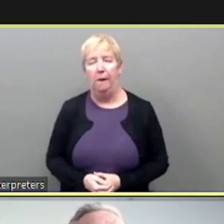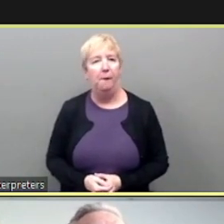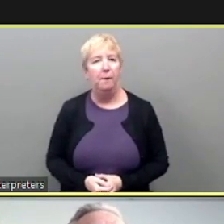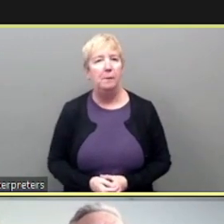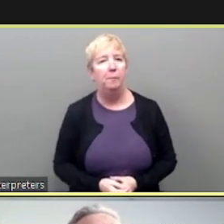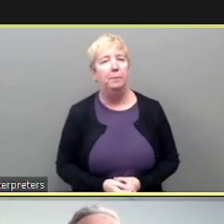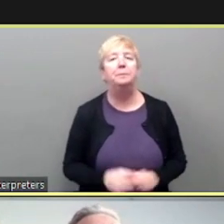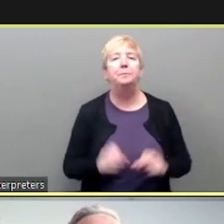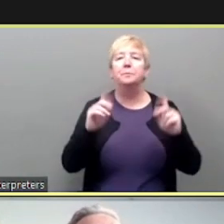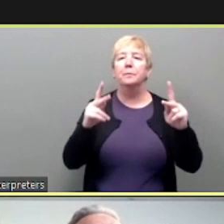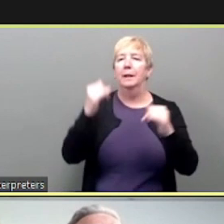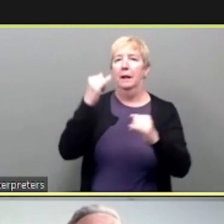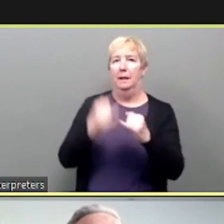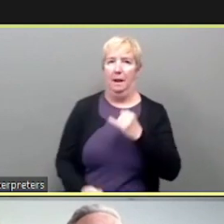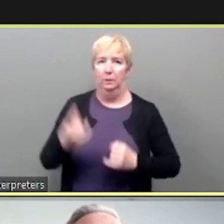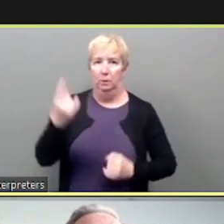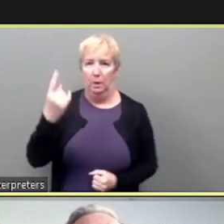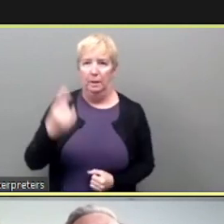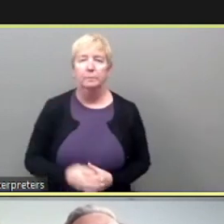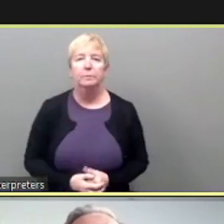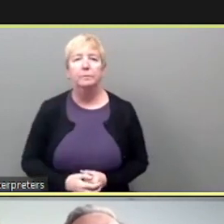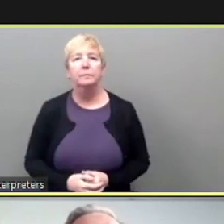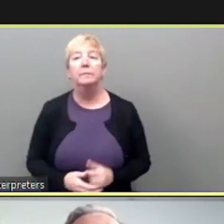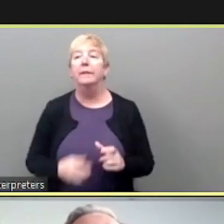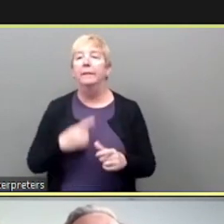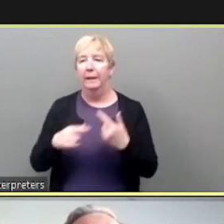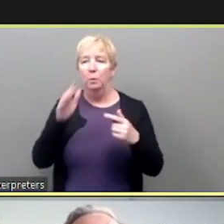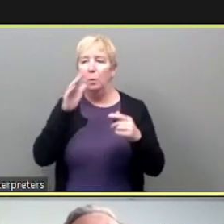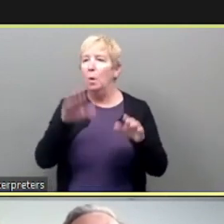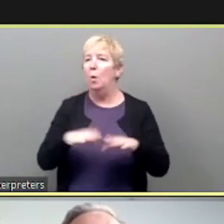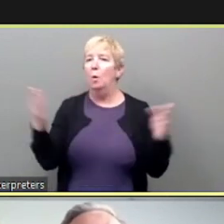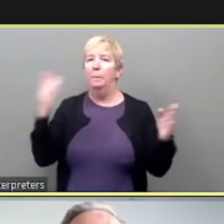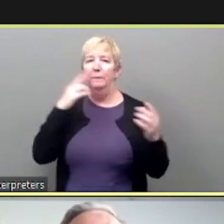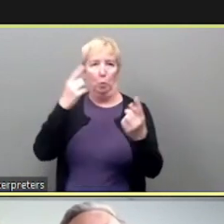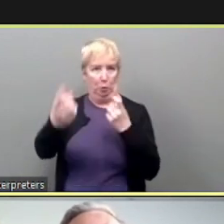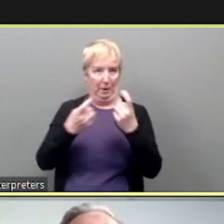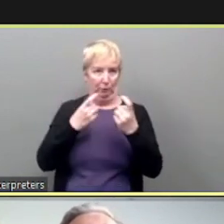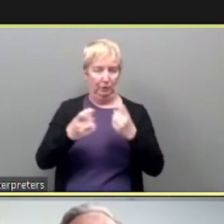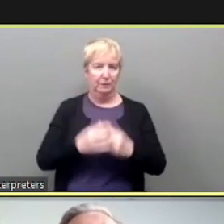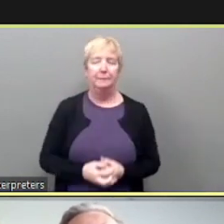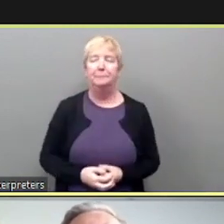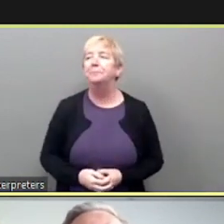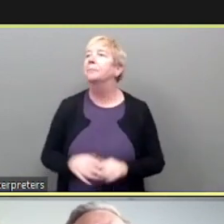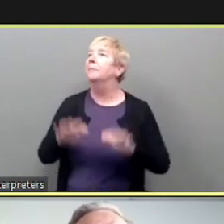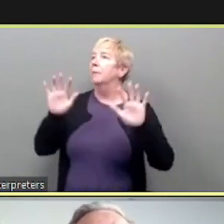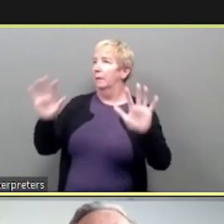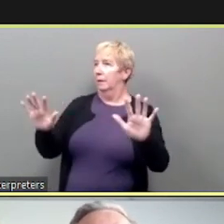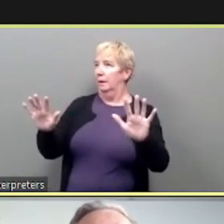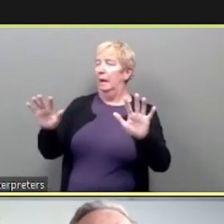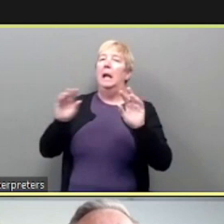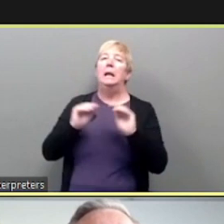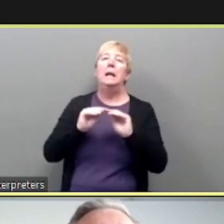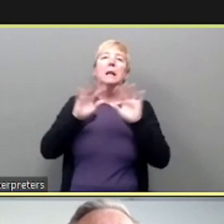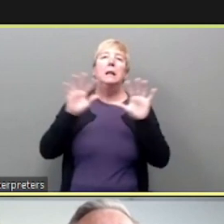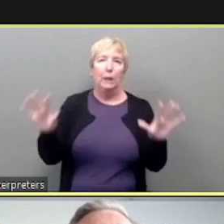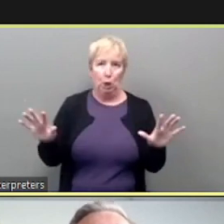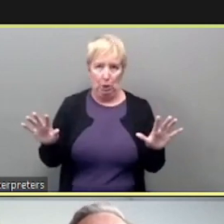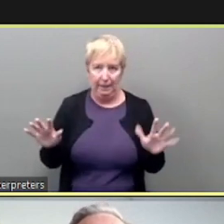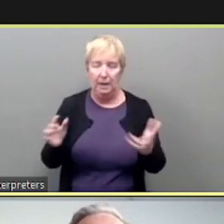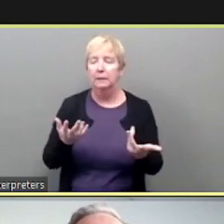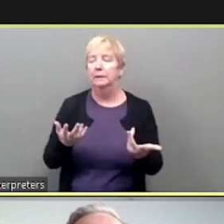So last slide, and we'll open it up for questions. You know, clearly New Mexico is headed